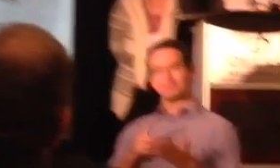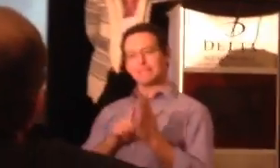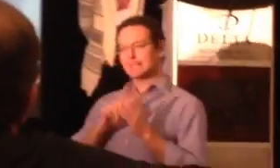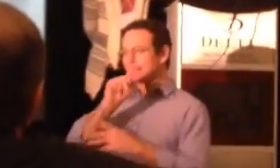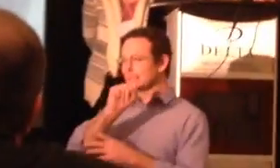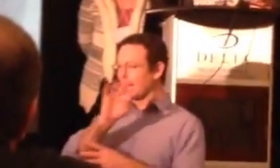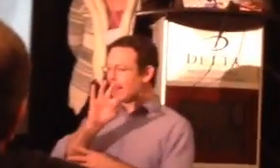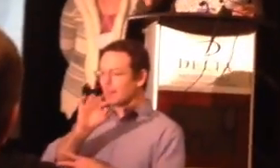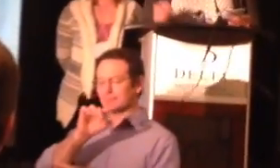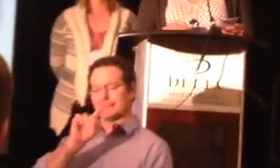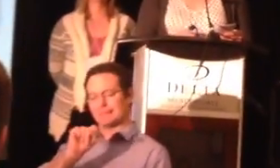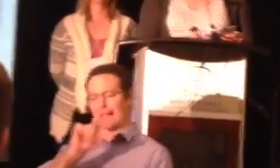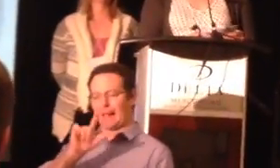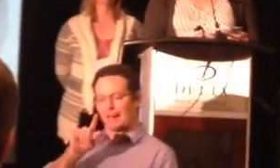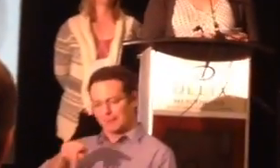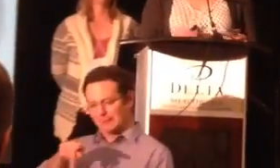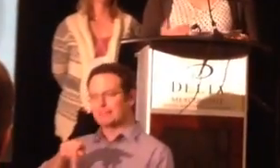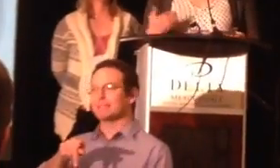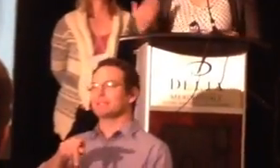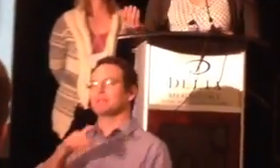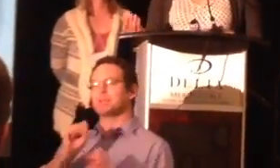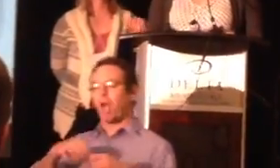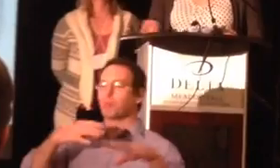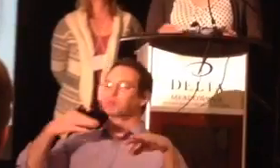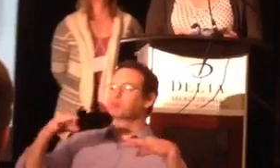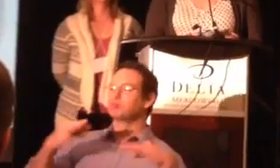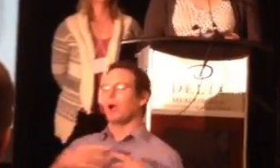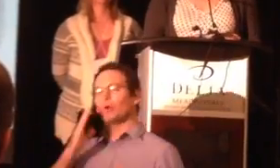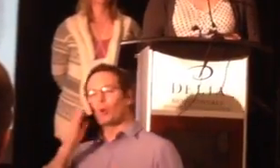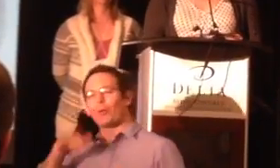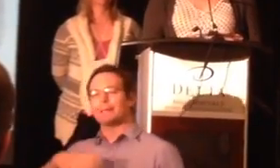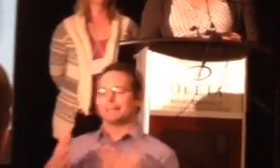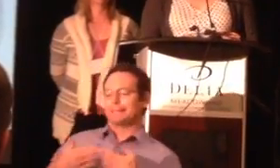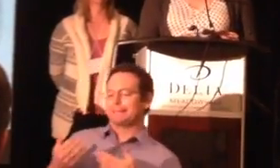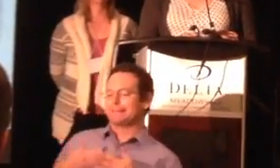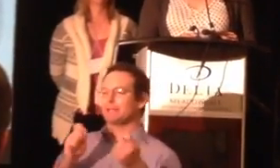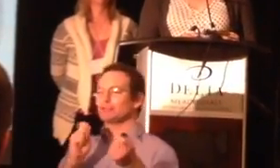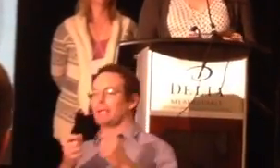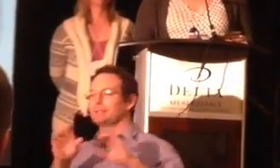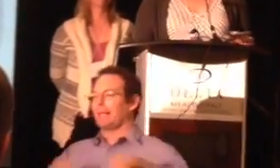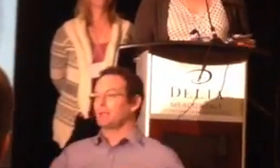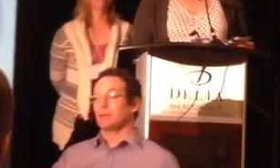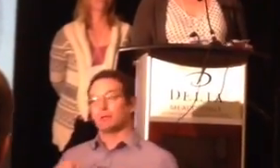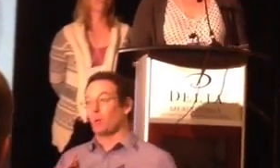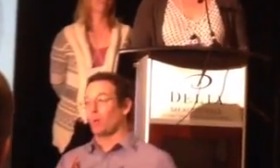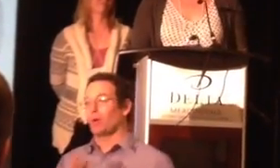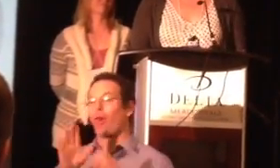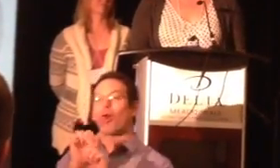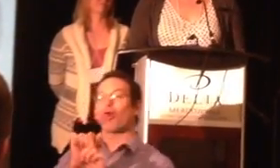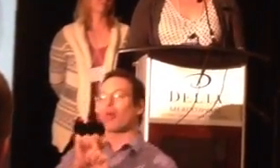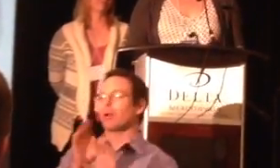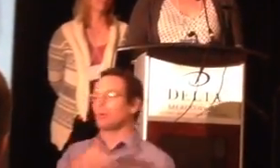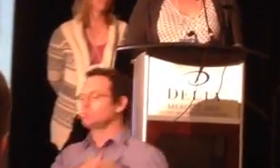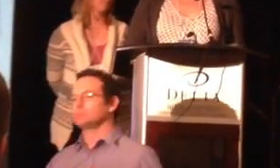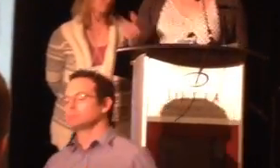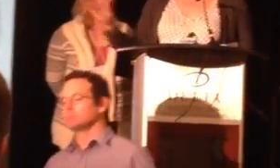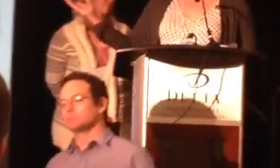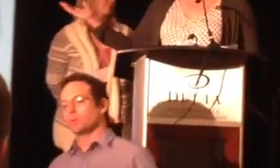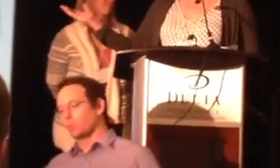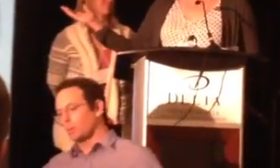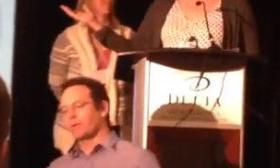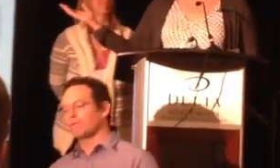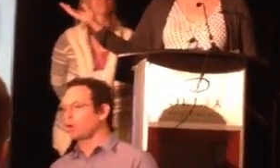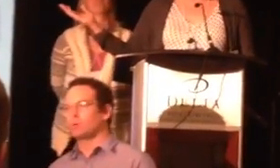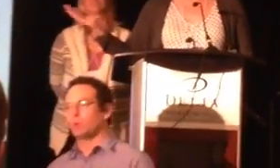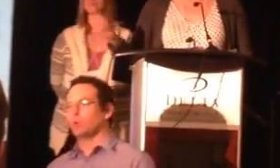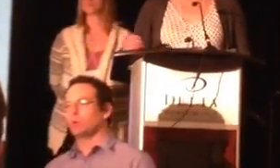a smooth story of self and how easy it is to implement change, or we can be authentic in our vulnerability. We can show the